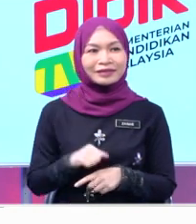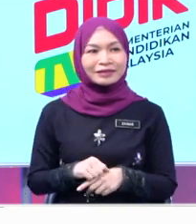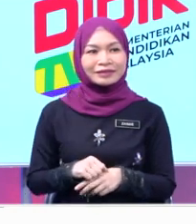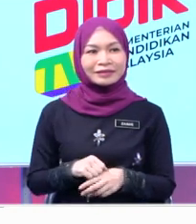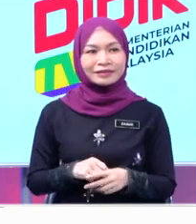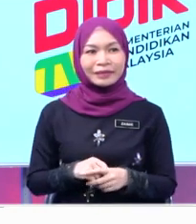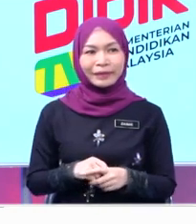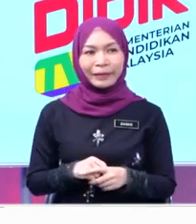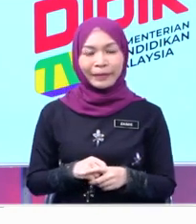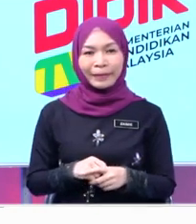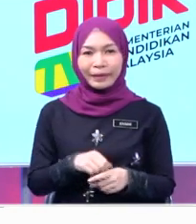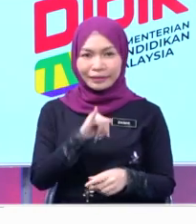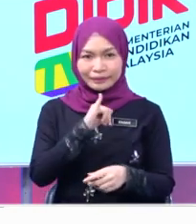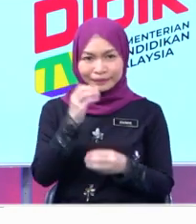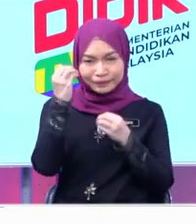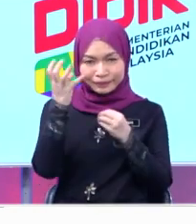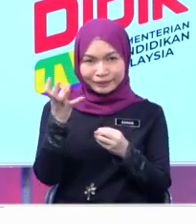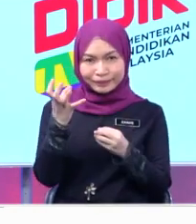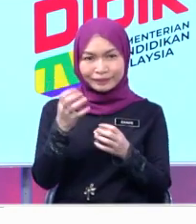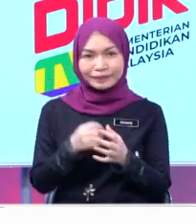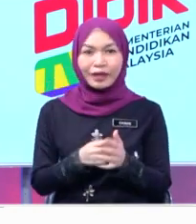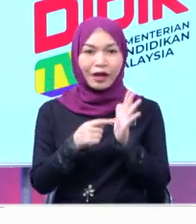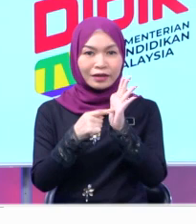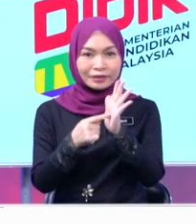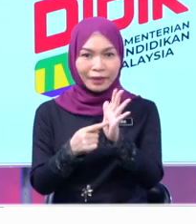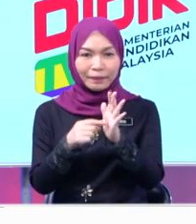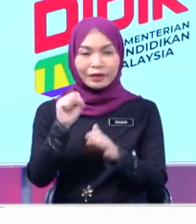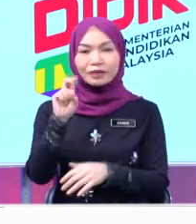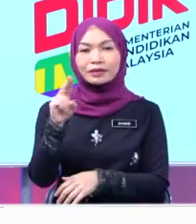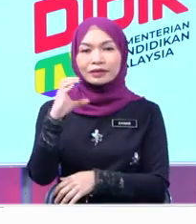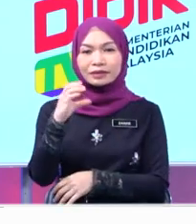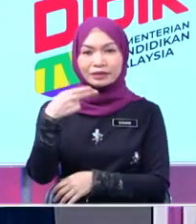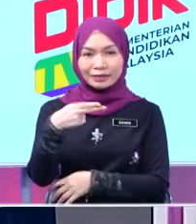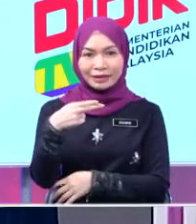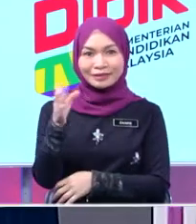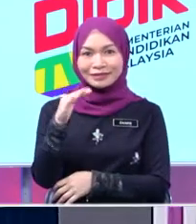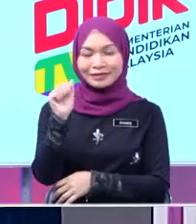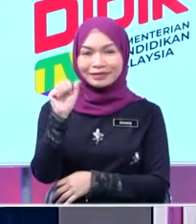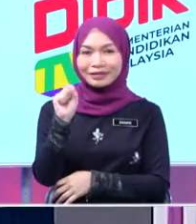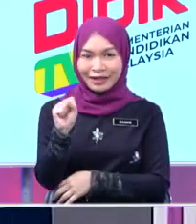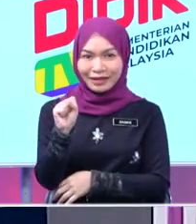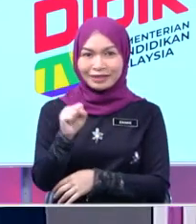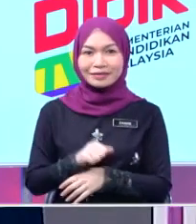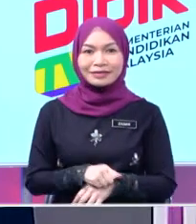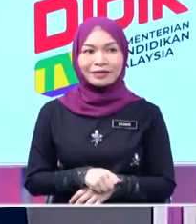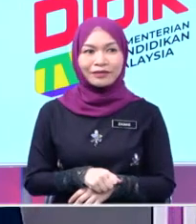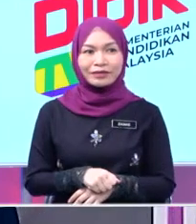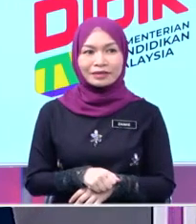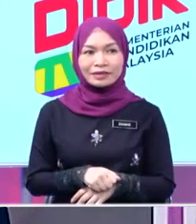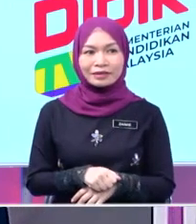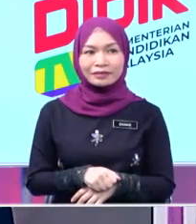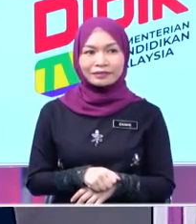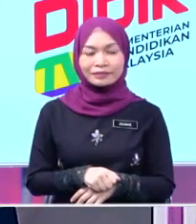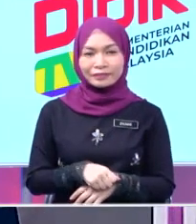for example, such as, and this is another phrase that we can use when we want to signal to the